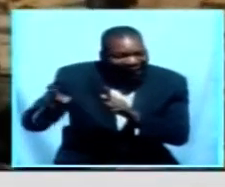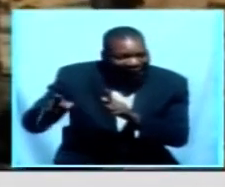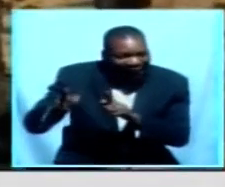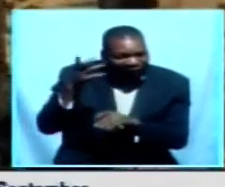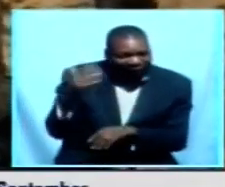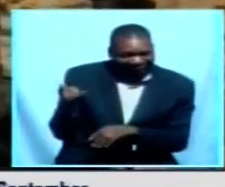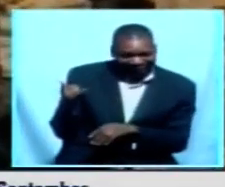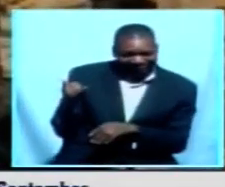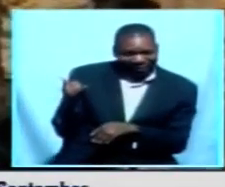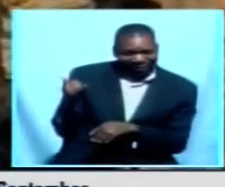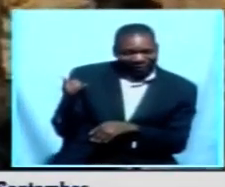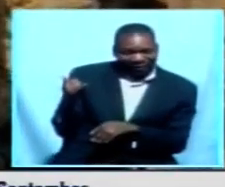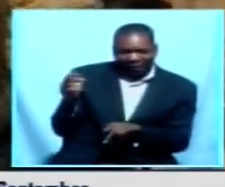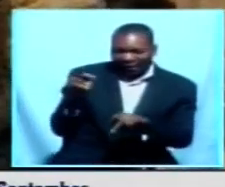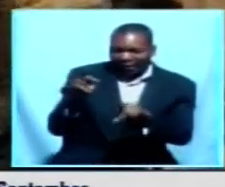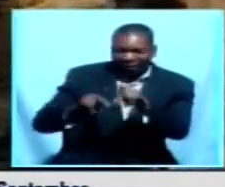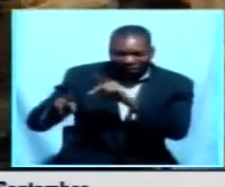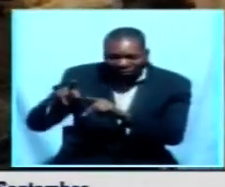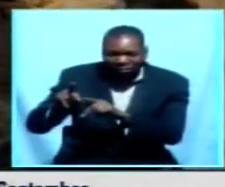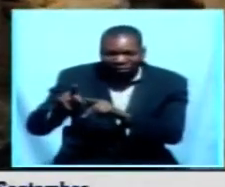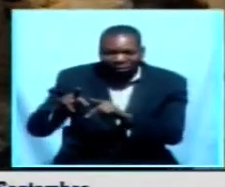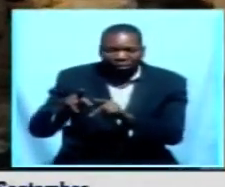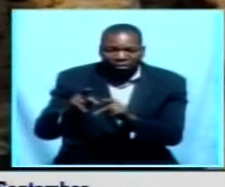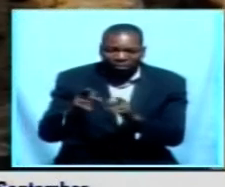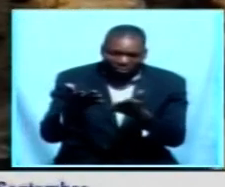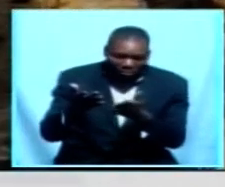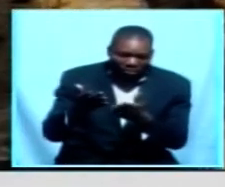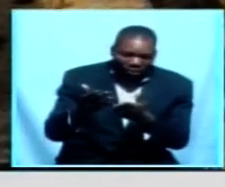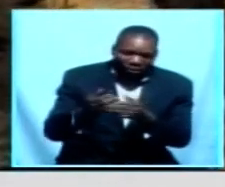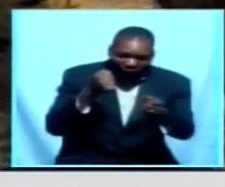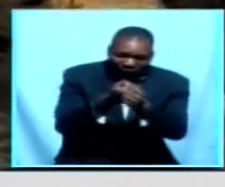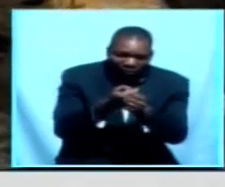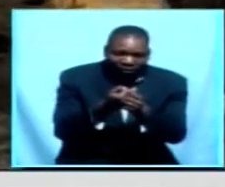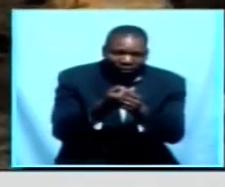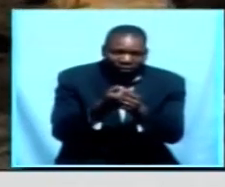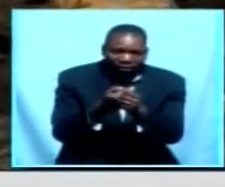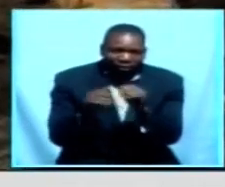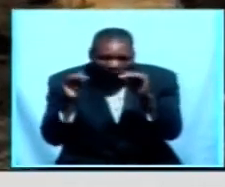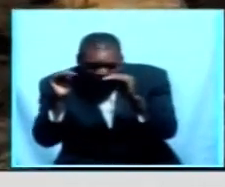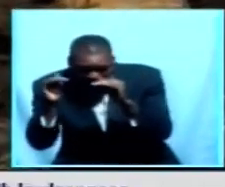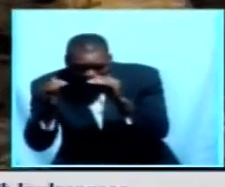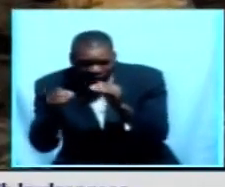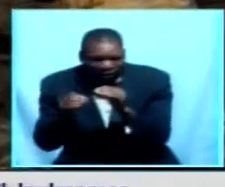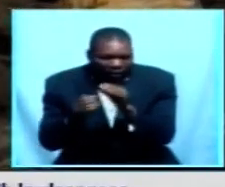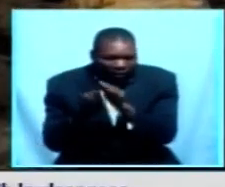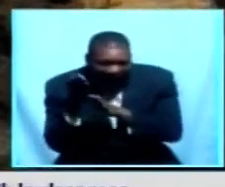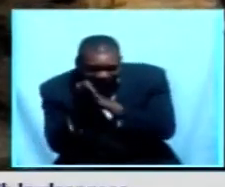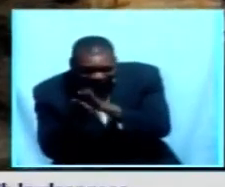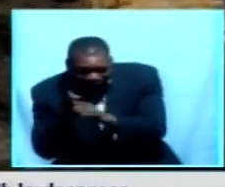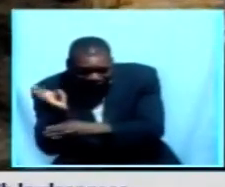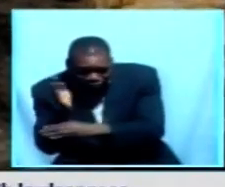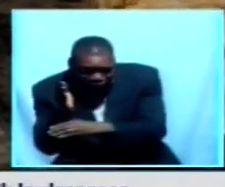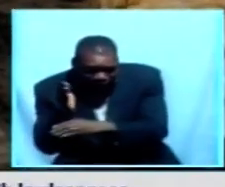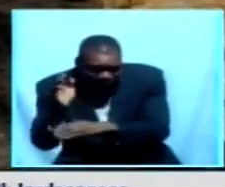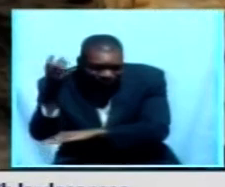perpetrators of the attacks are reported hiding in the bush armed, while those who were displaced, mainly people who had come from other